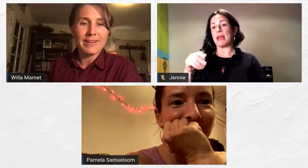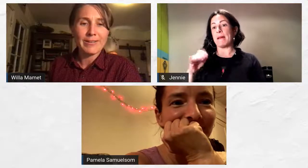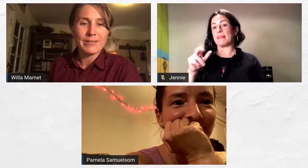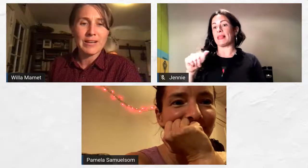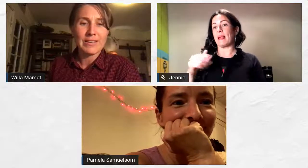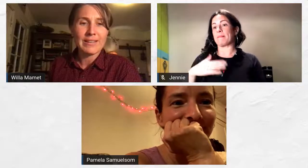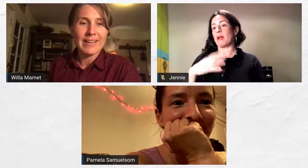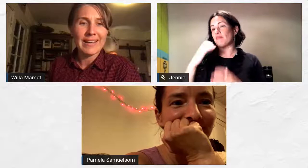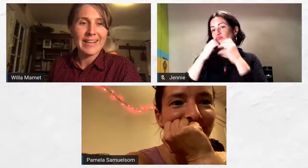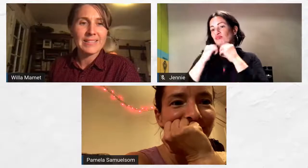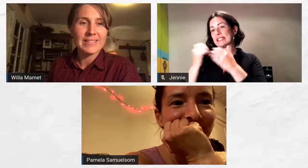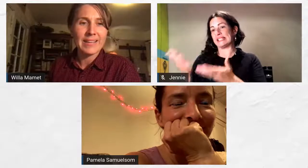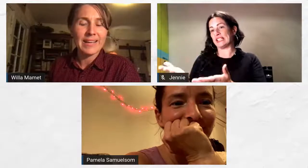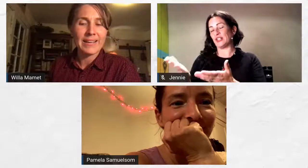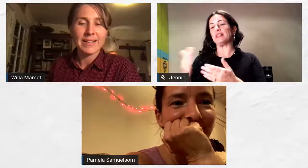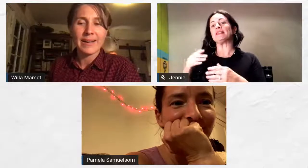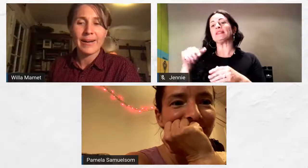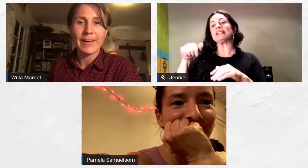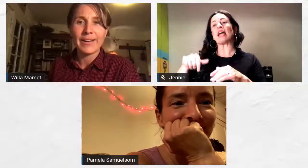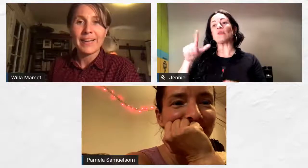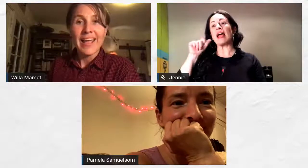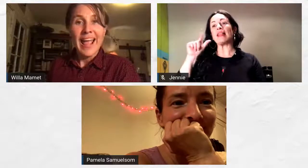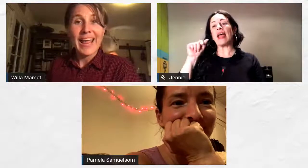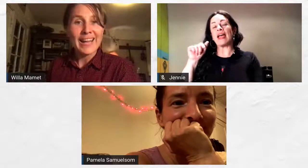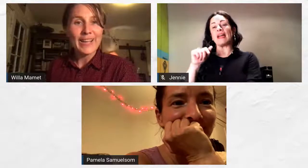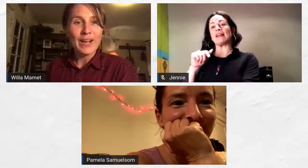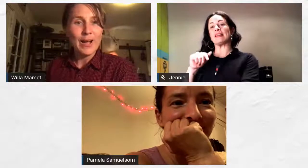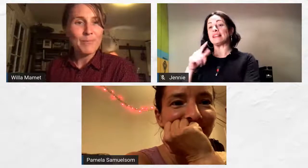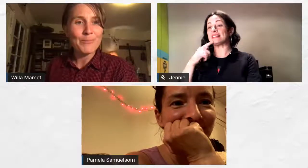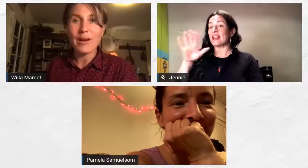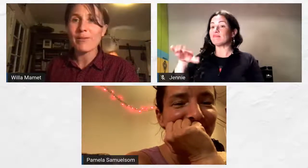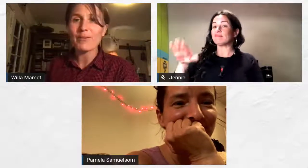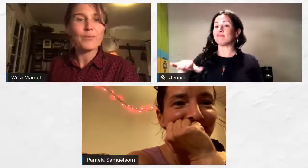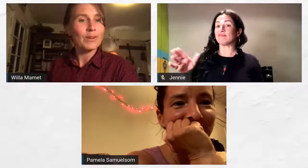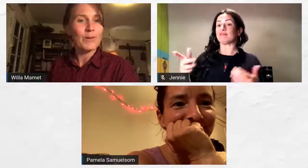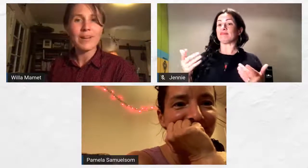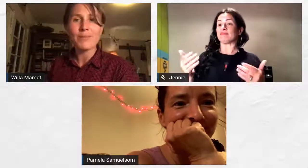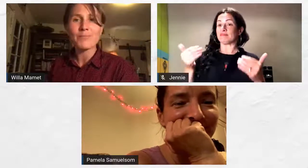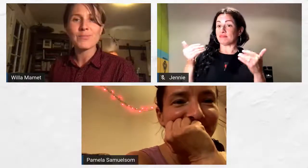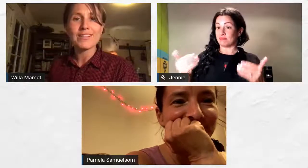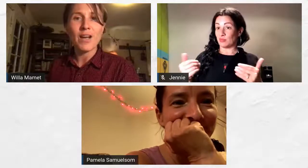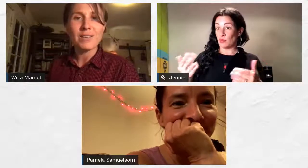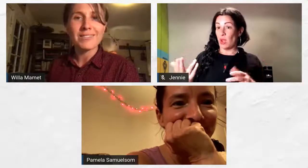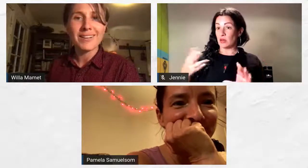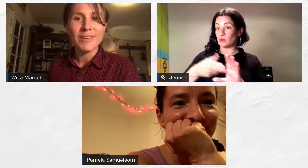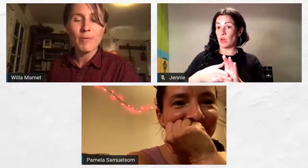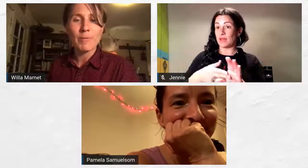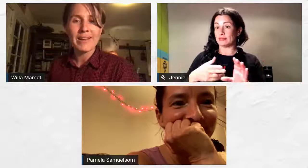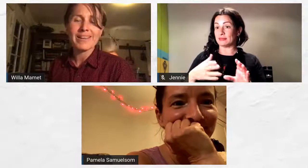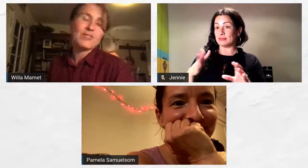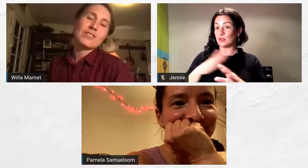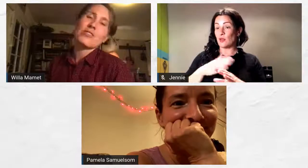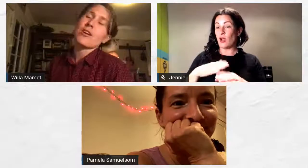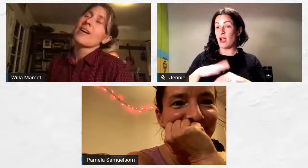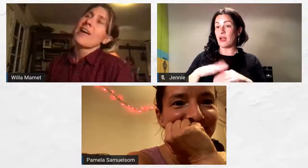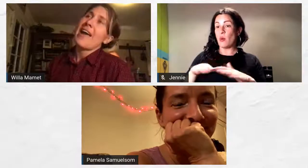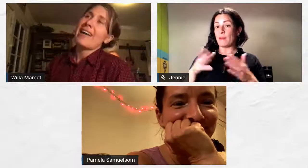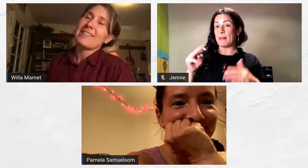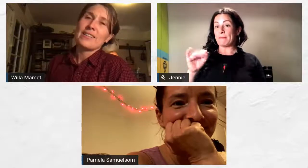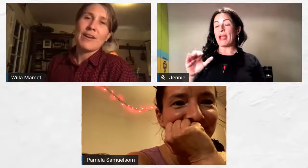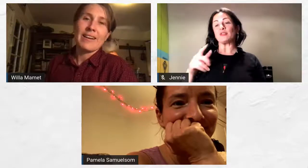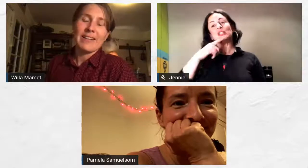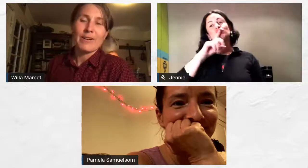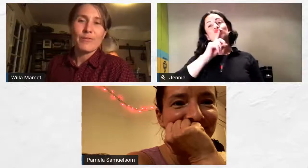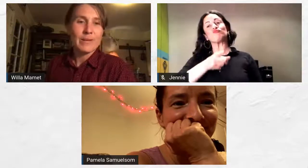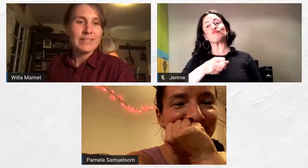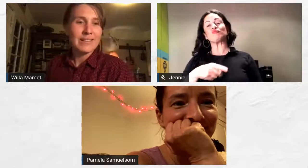beloved here, who's down in LA, and said, hey, you want to come sing a song on the open mic? And she said, sure. And